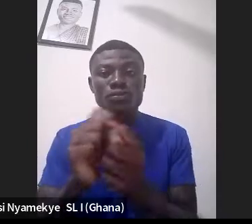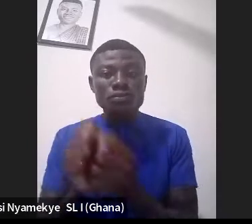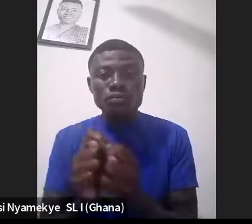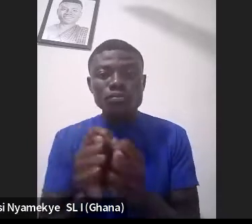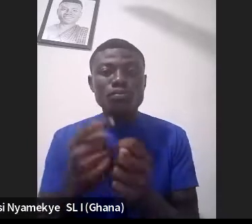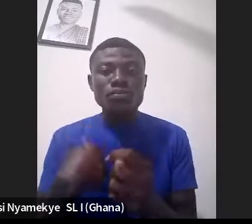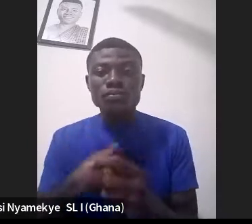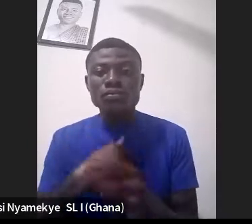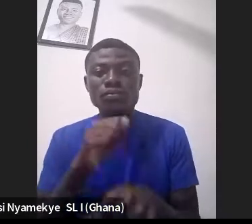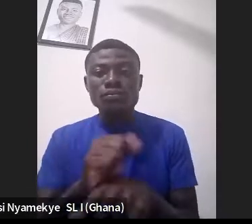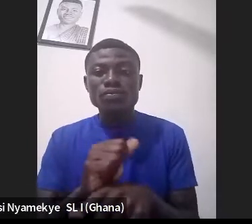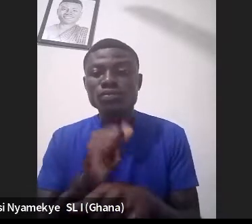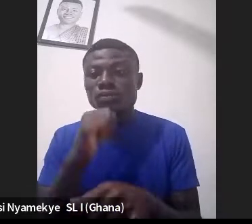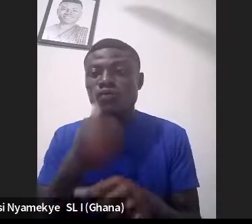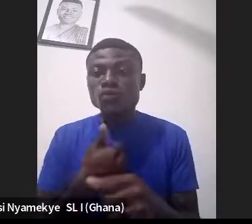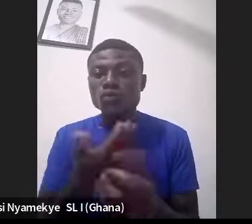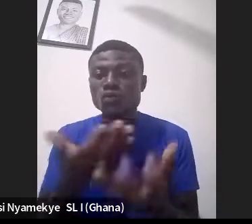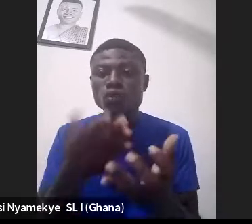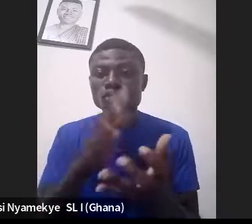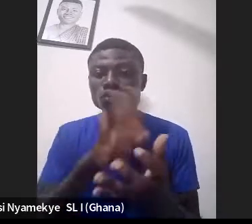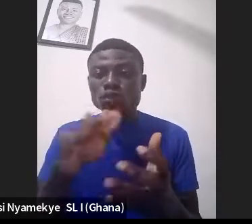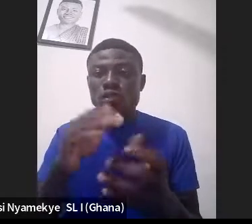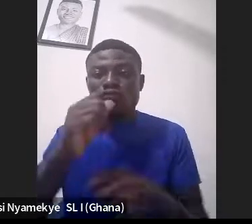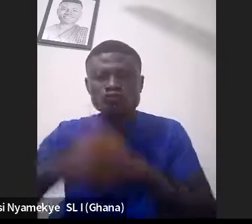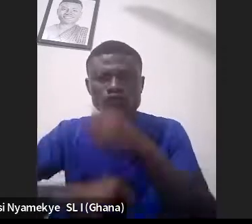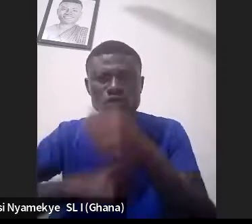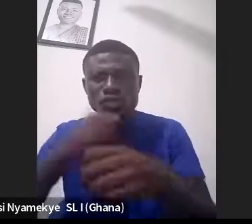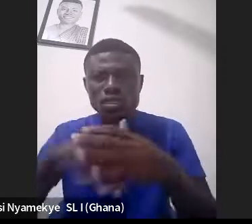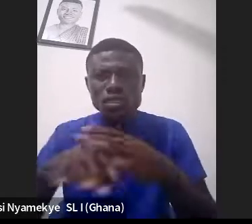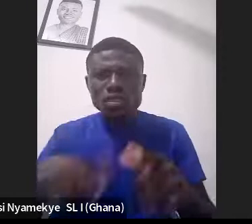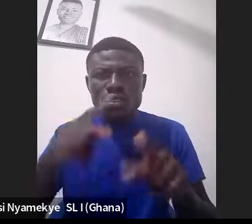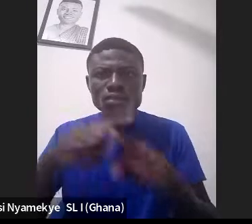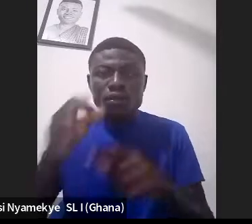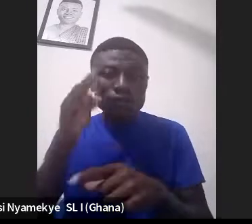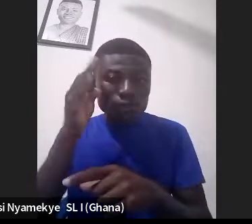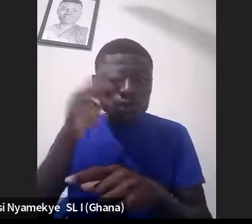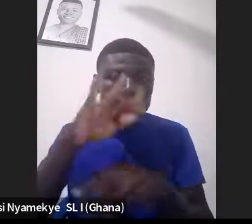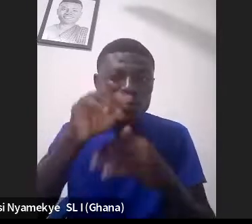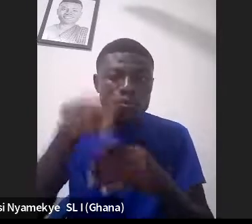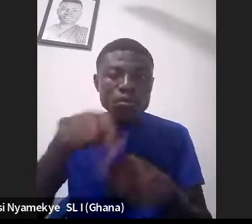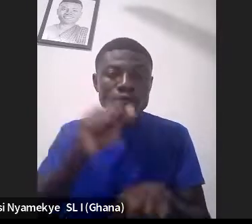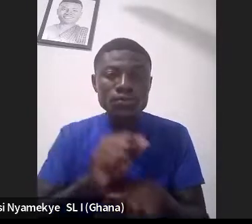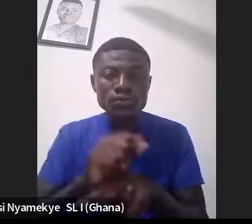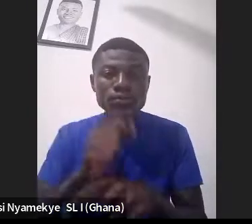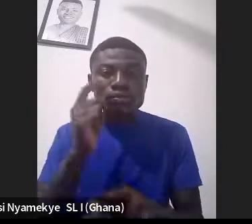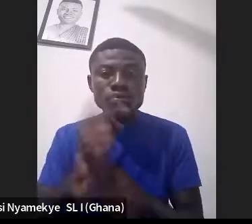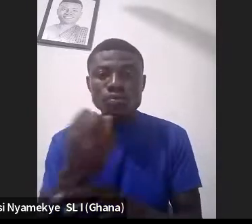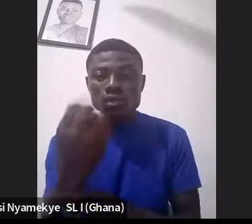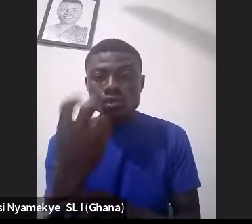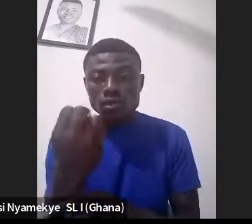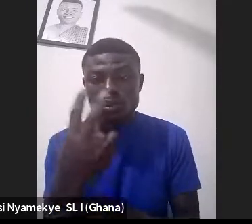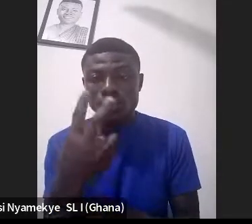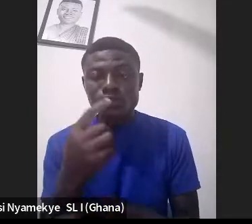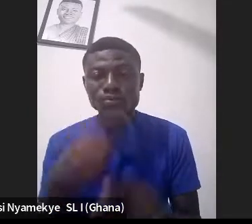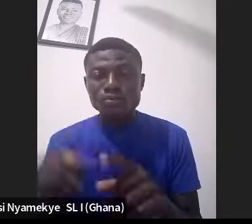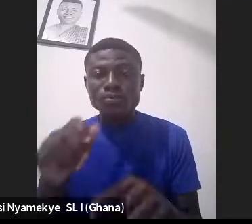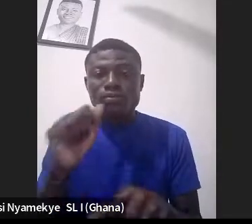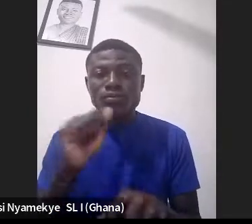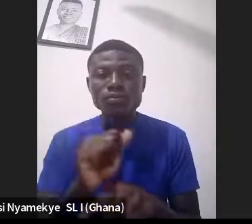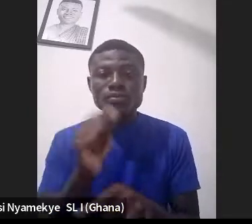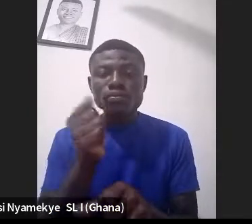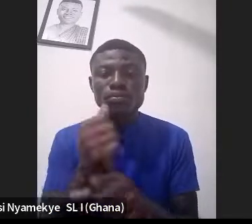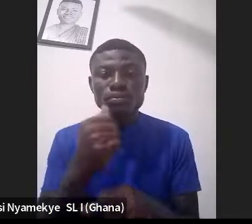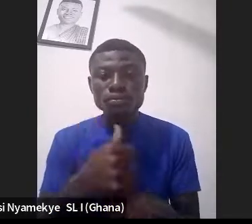have difficulty, and we often think of his future, right? He's only 12. He's going to grade 6.